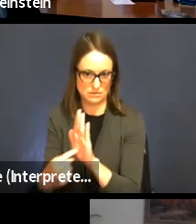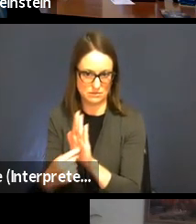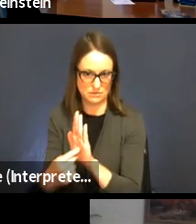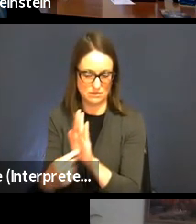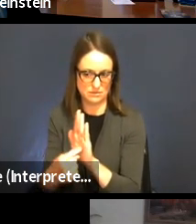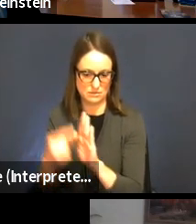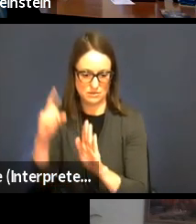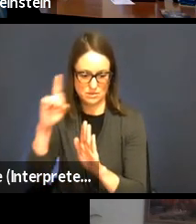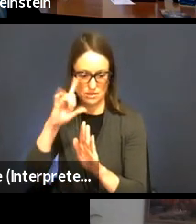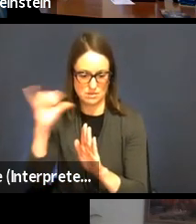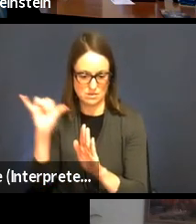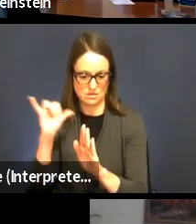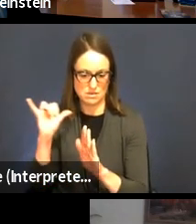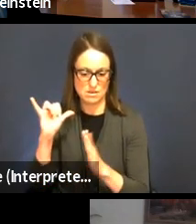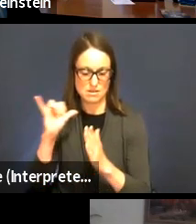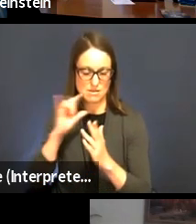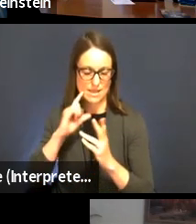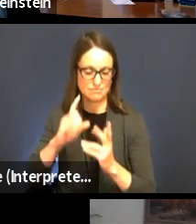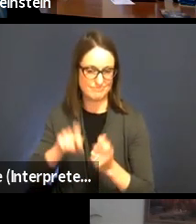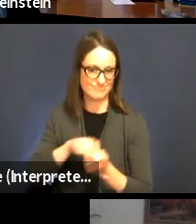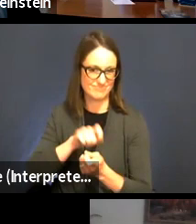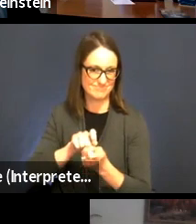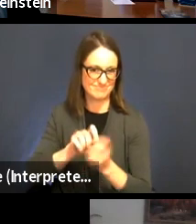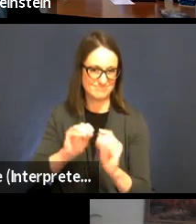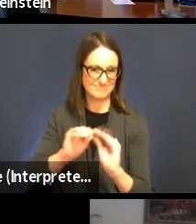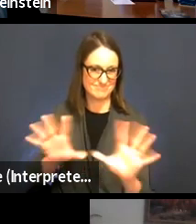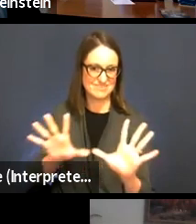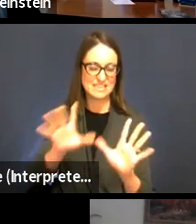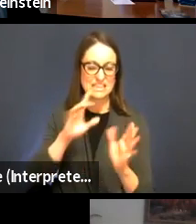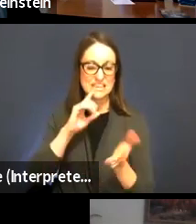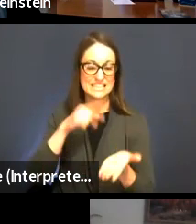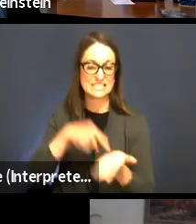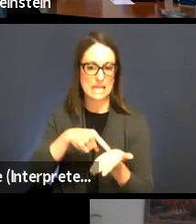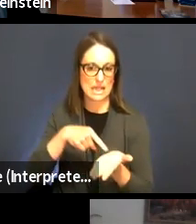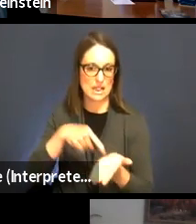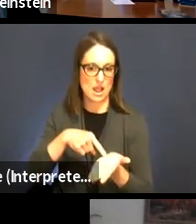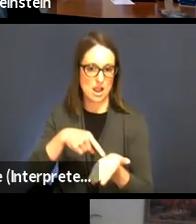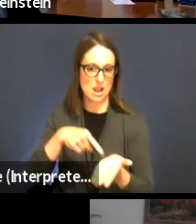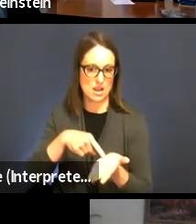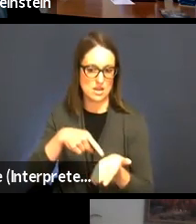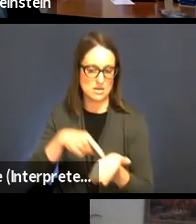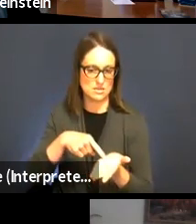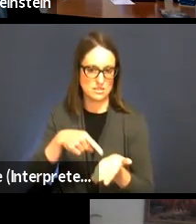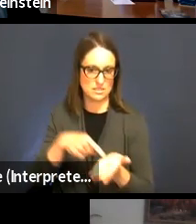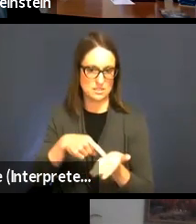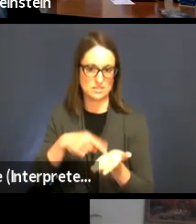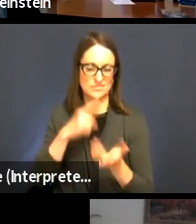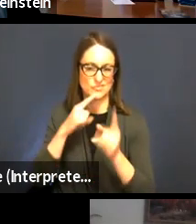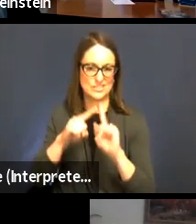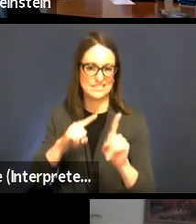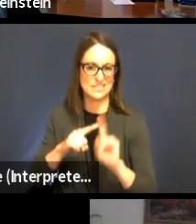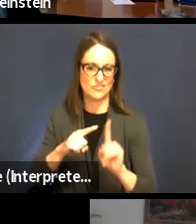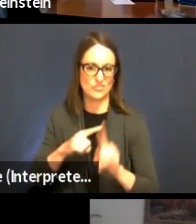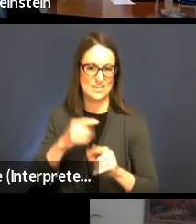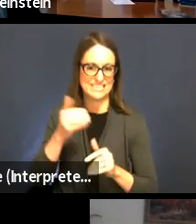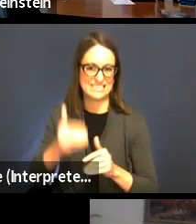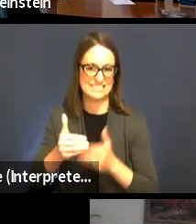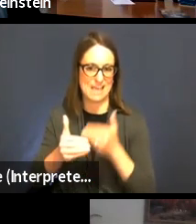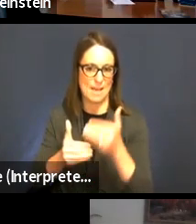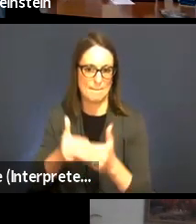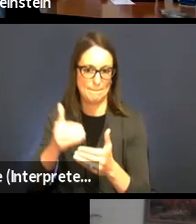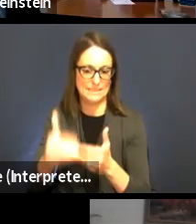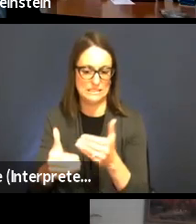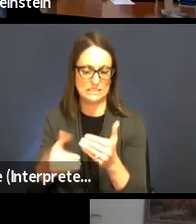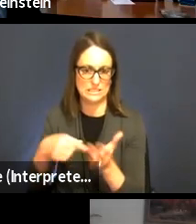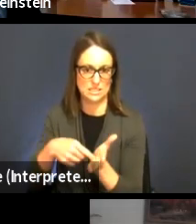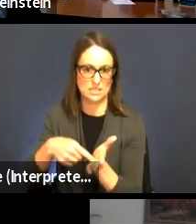particularly it makes clear that there are deadlines for various steps in the process, so that if